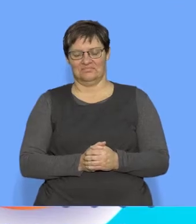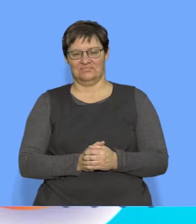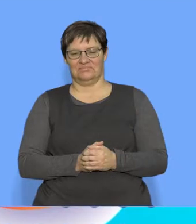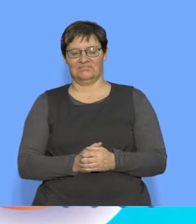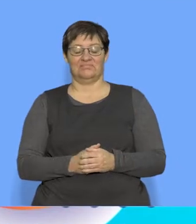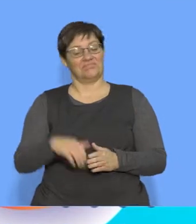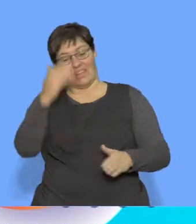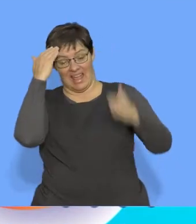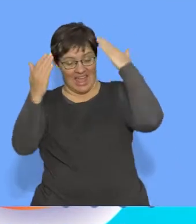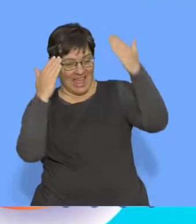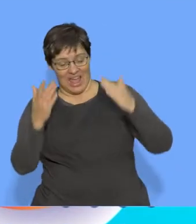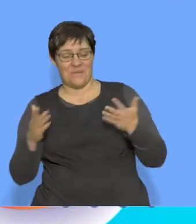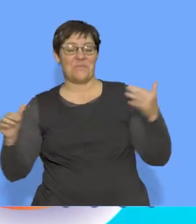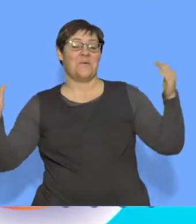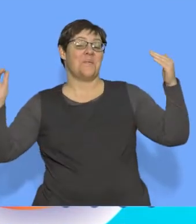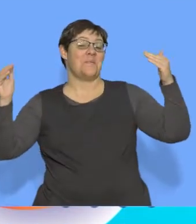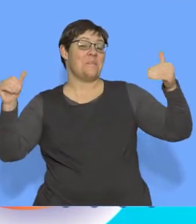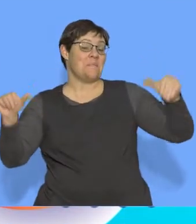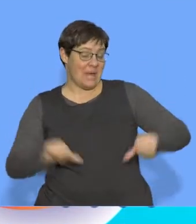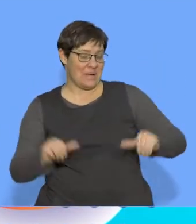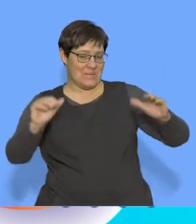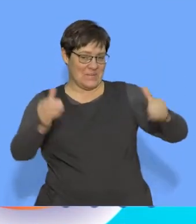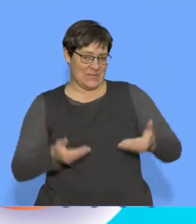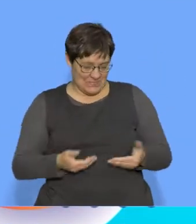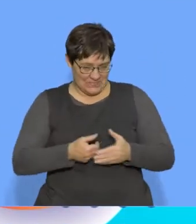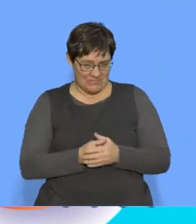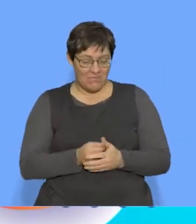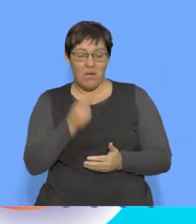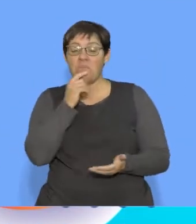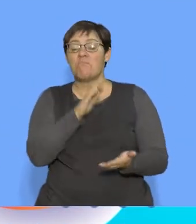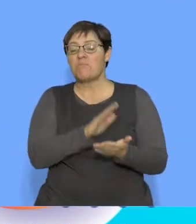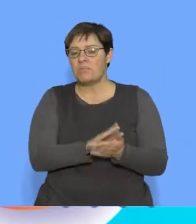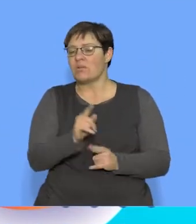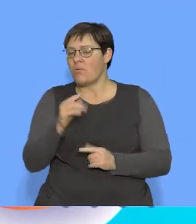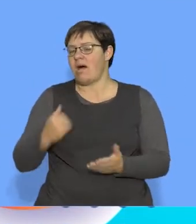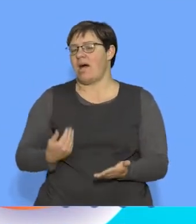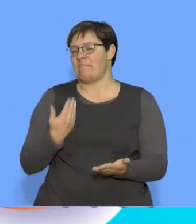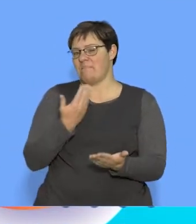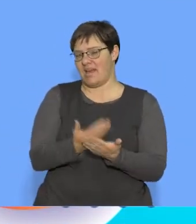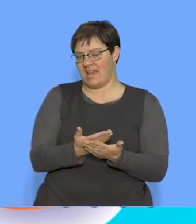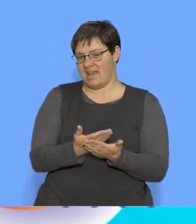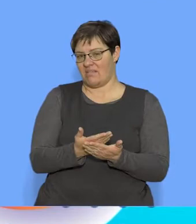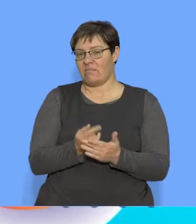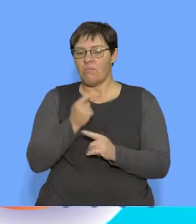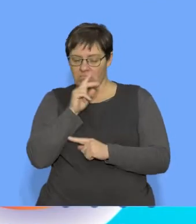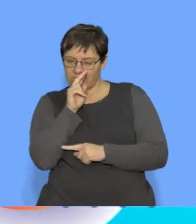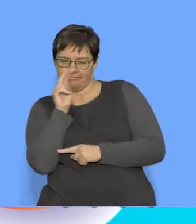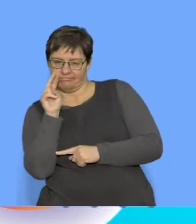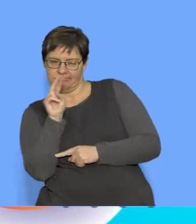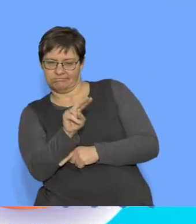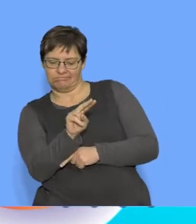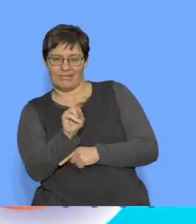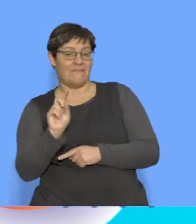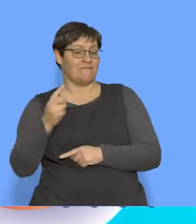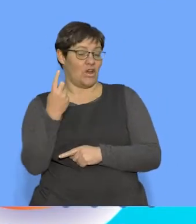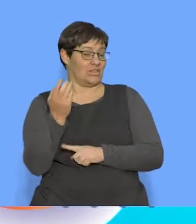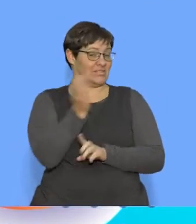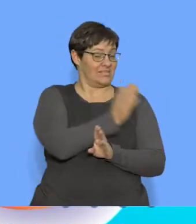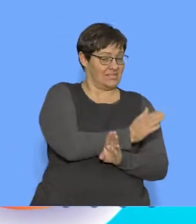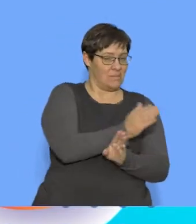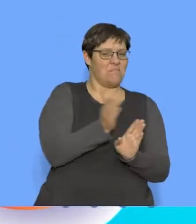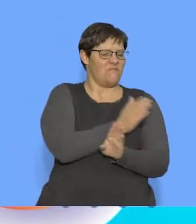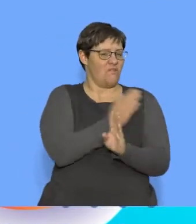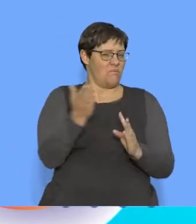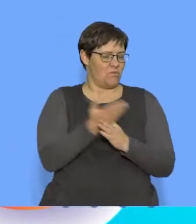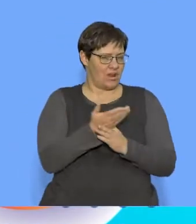Hi guys, welcome back. So as I promised you, I said we are going to apply what we've looked at in our first segment in terms